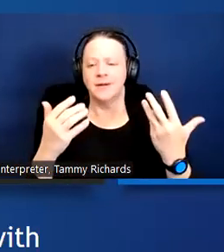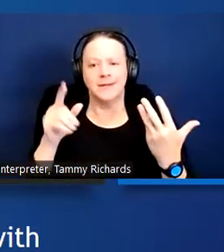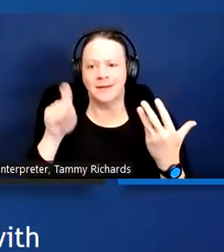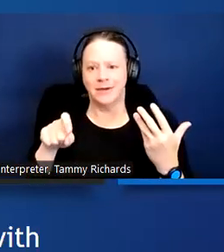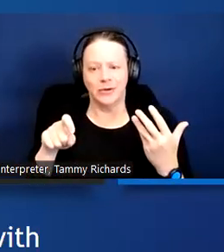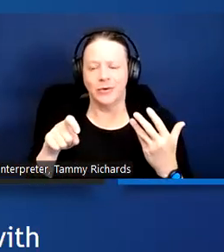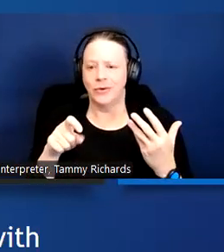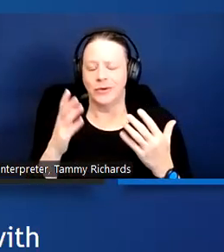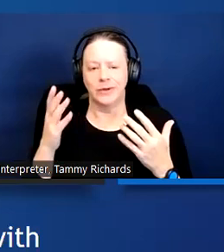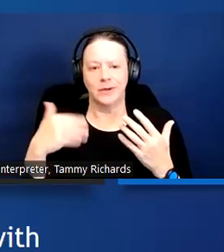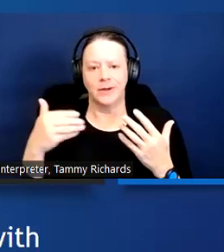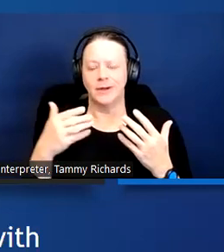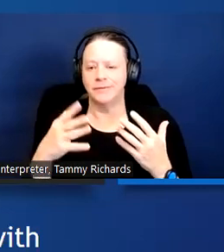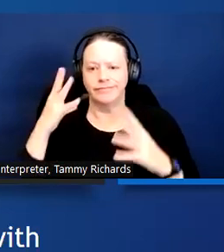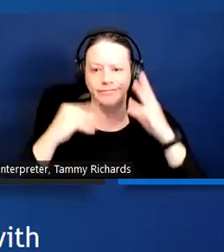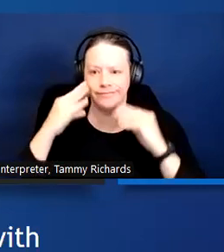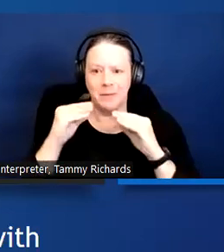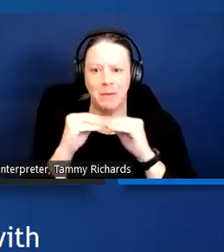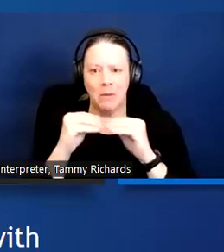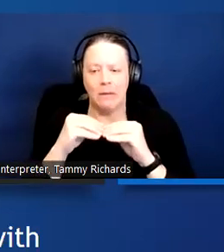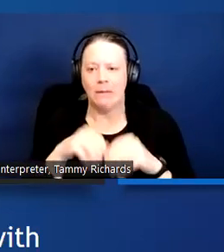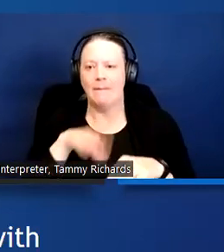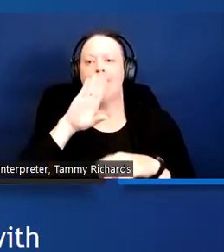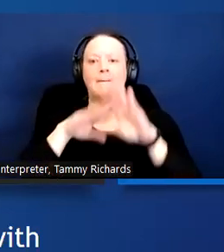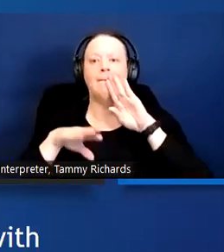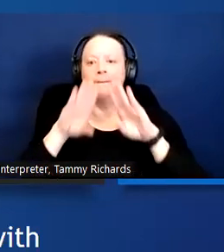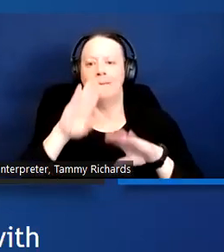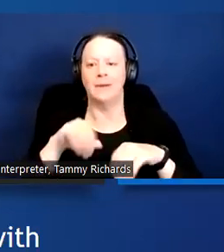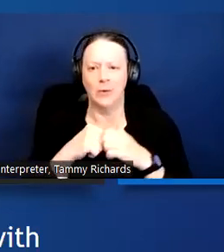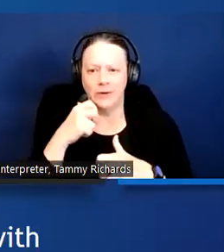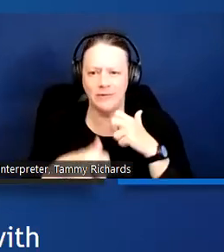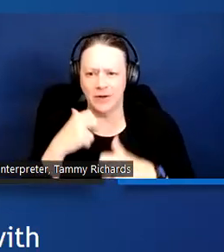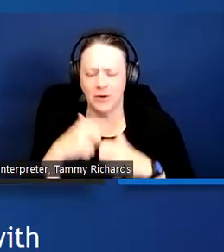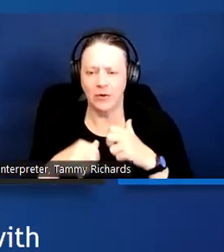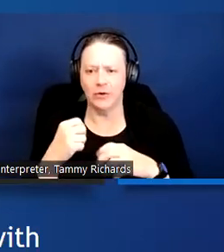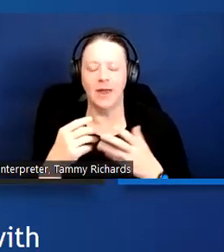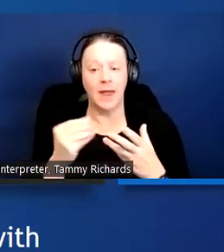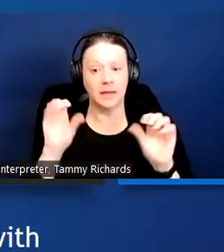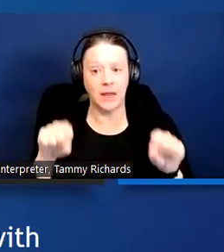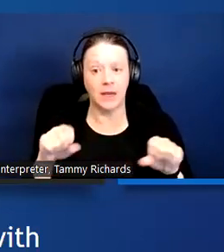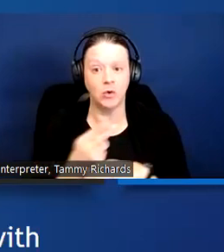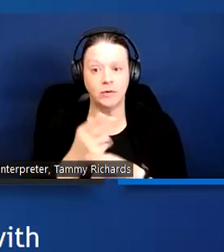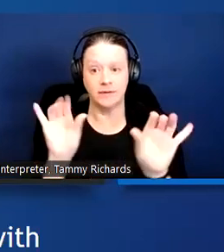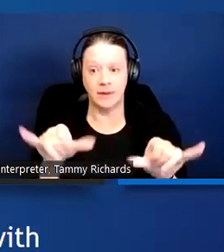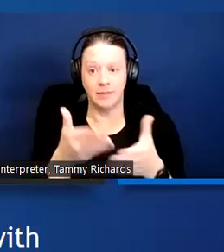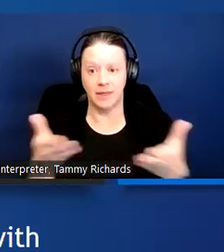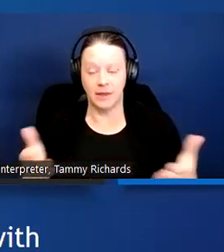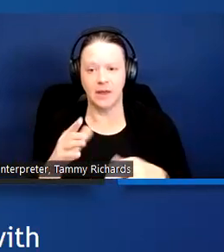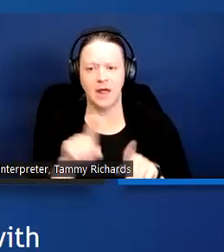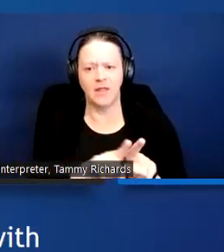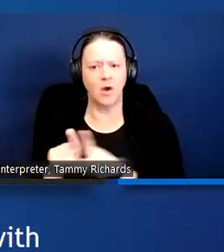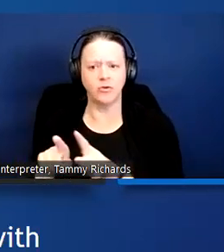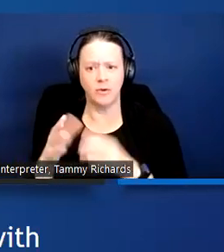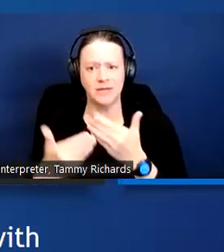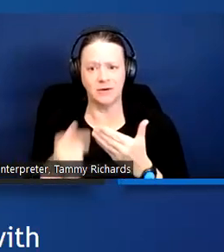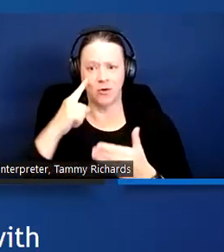through a more difficult route or being able to use the same thing, and also make it easier on our end so that when we send out that